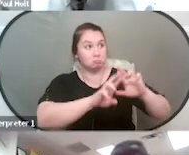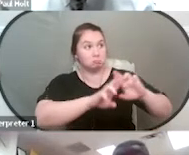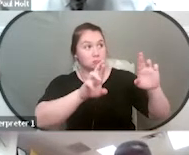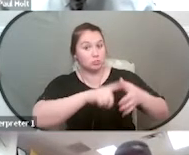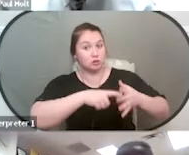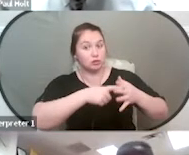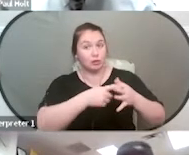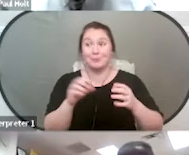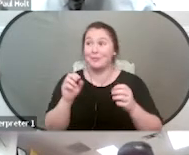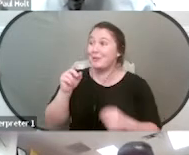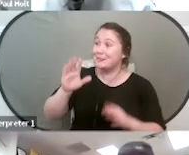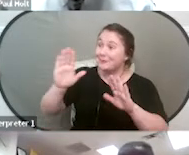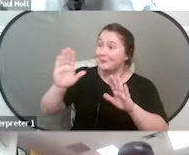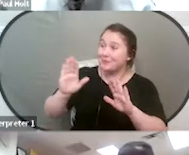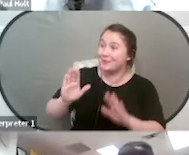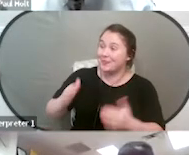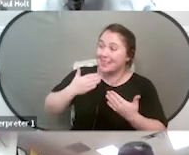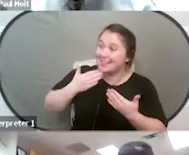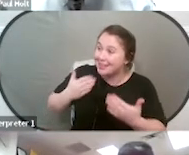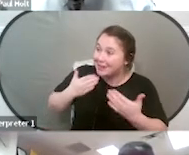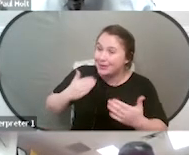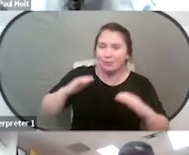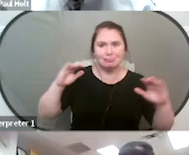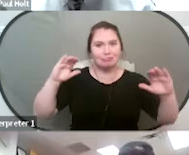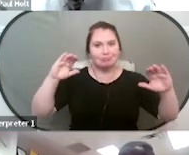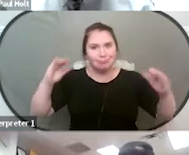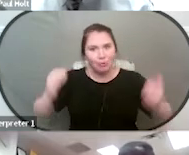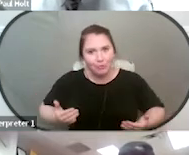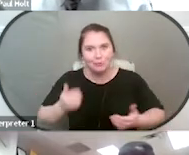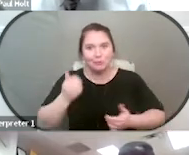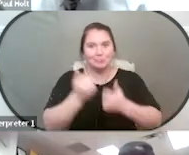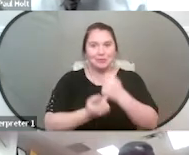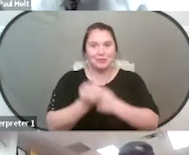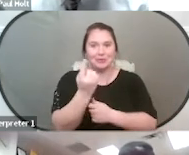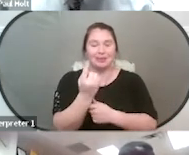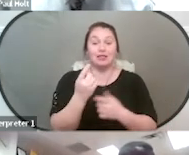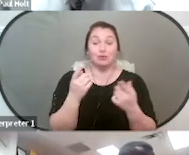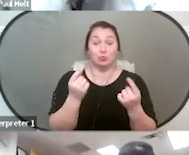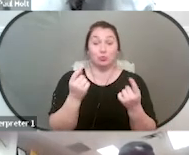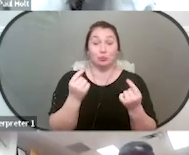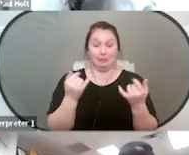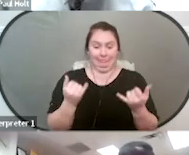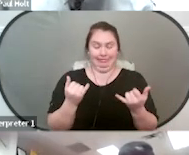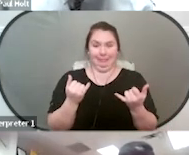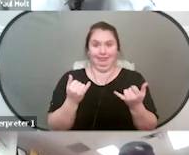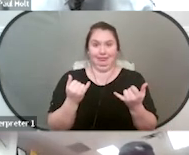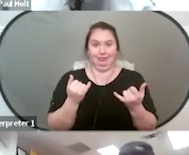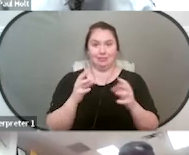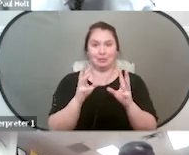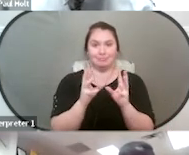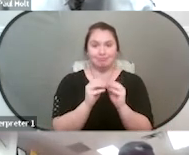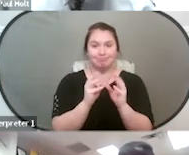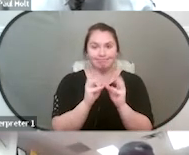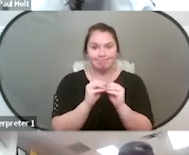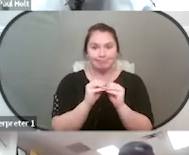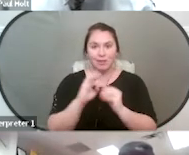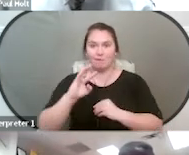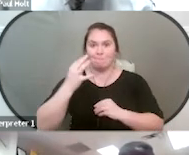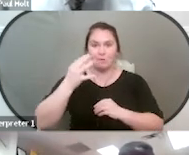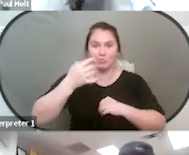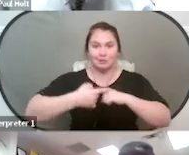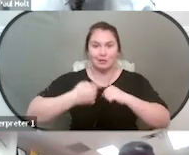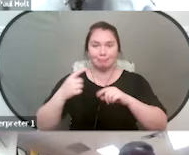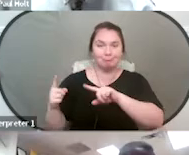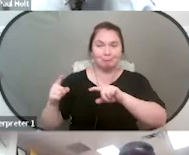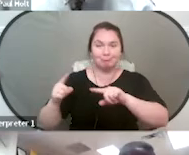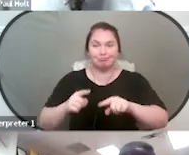Okay, great. Thank you. Welcome everyone to our fourth community advisory meeting. I'll